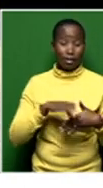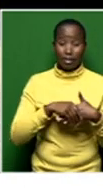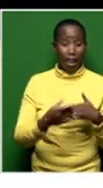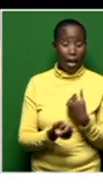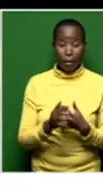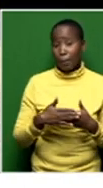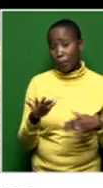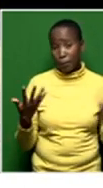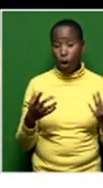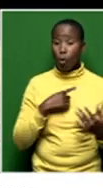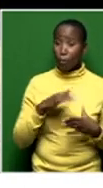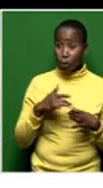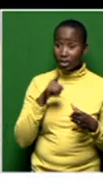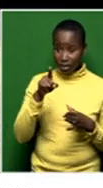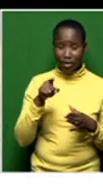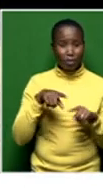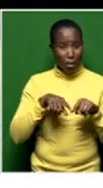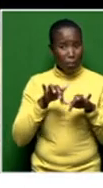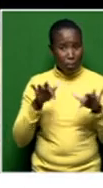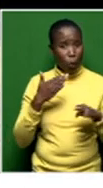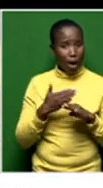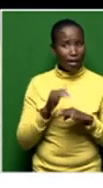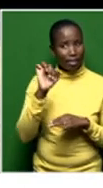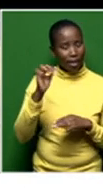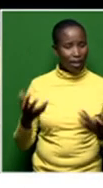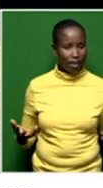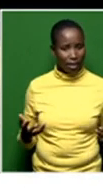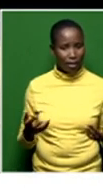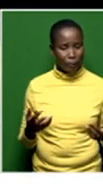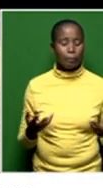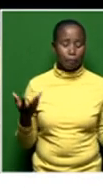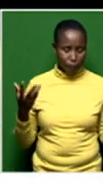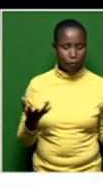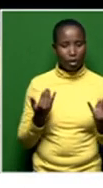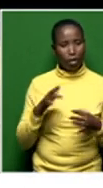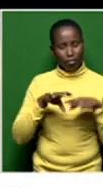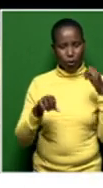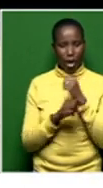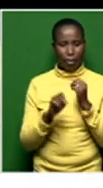because this is where jobs go in there. I mean, just in terms of that, I mean, I just want to wrap